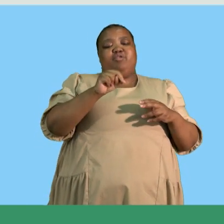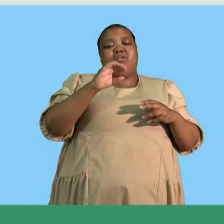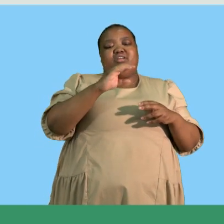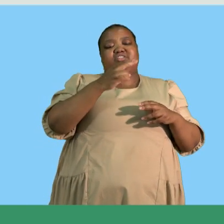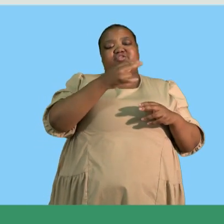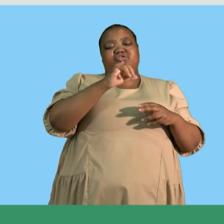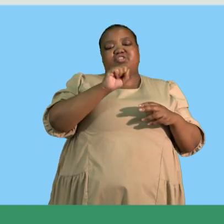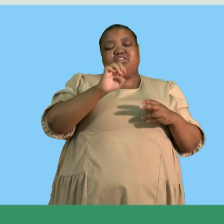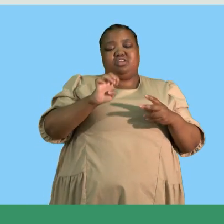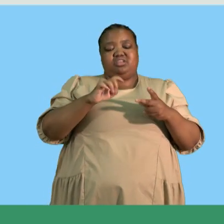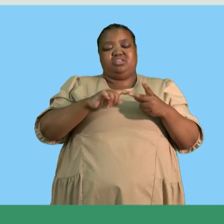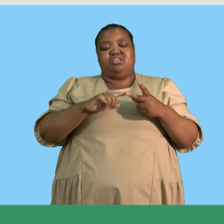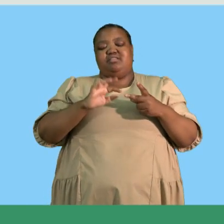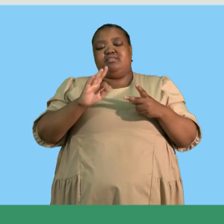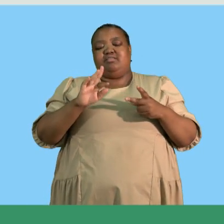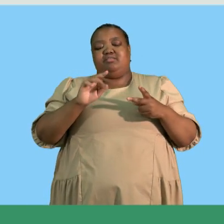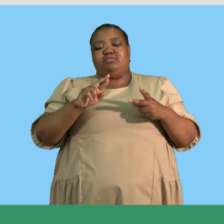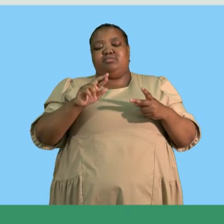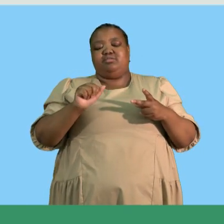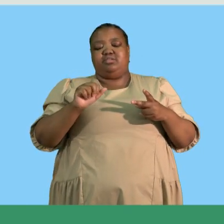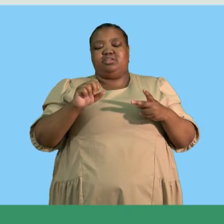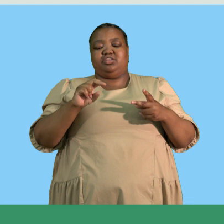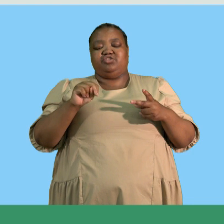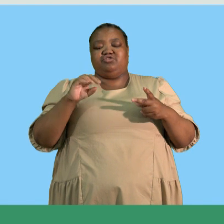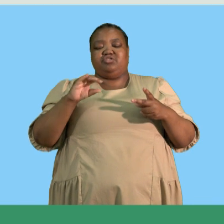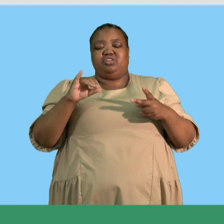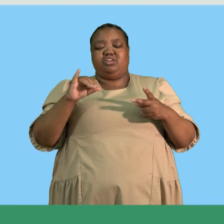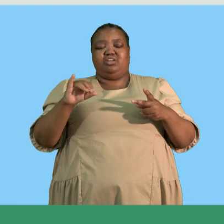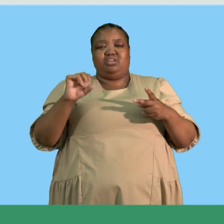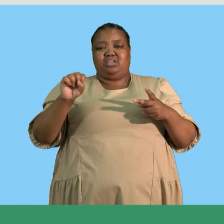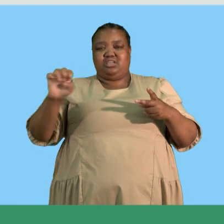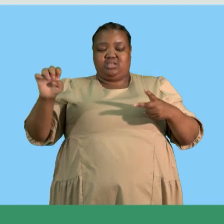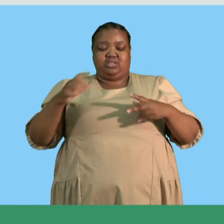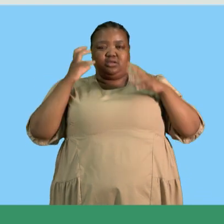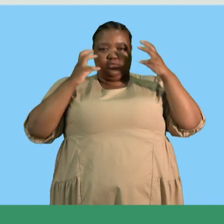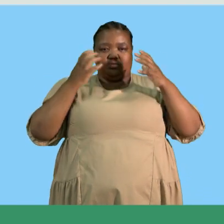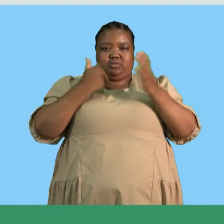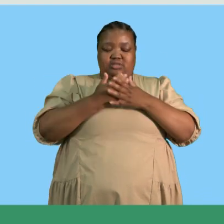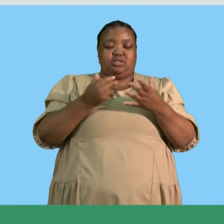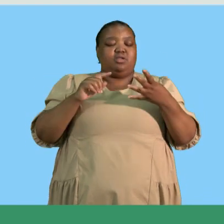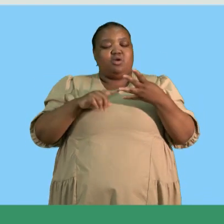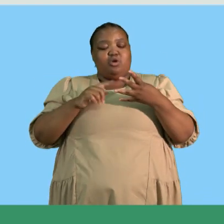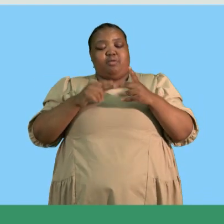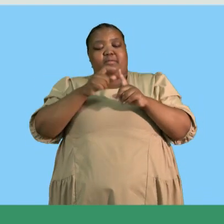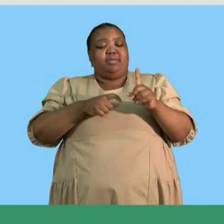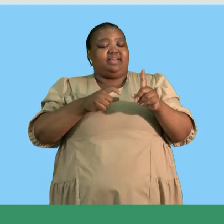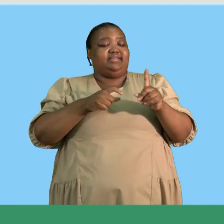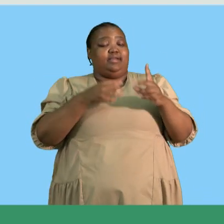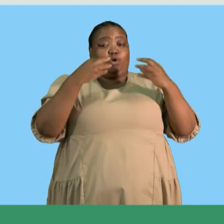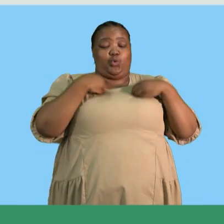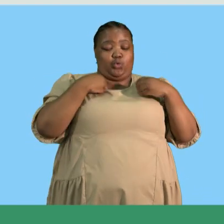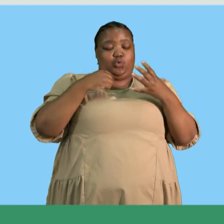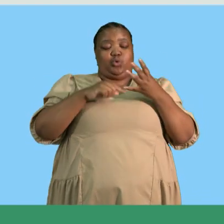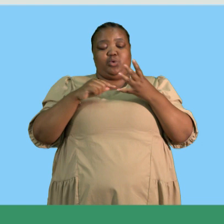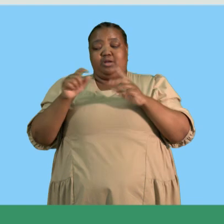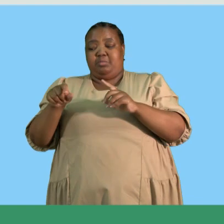with the franchisee and a lessor with the lessee. Now remember that I said with these two, these are